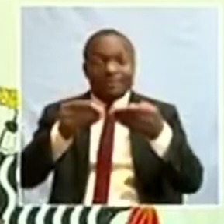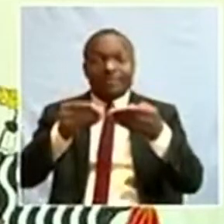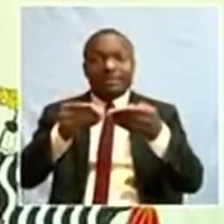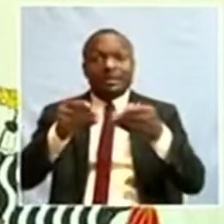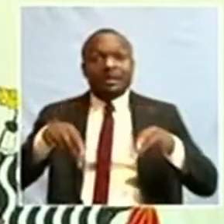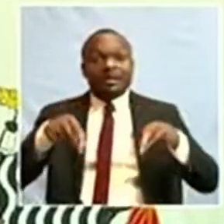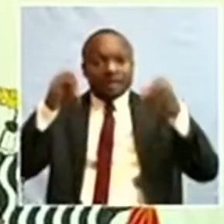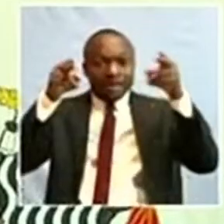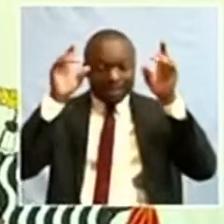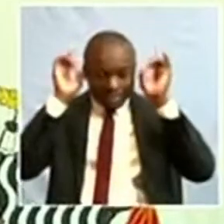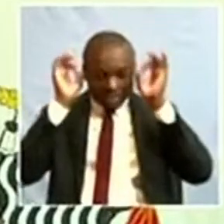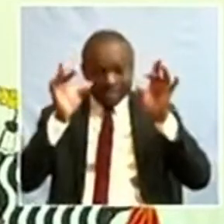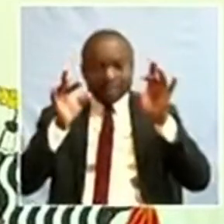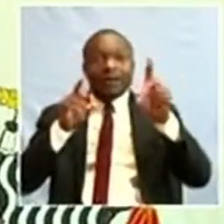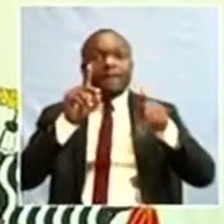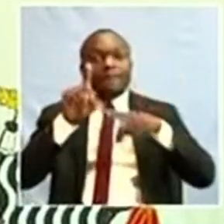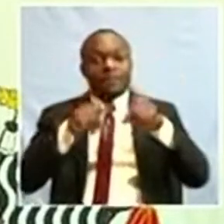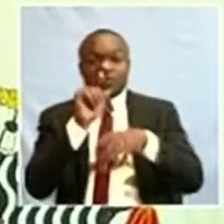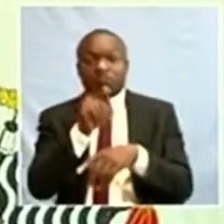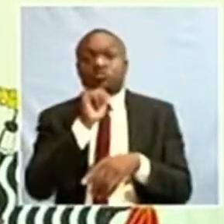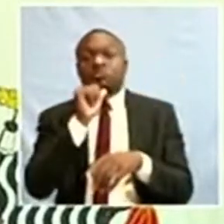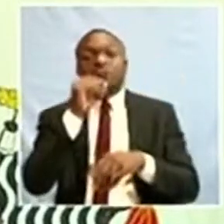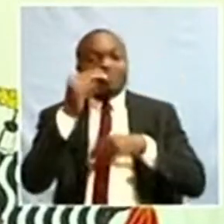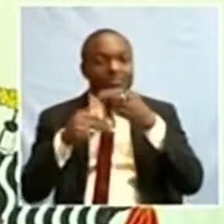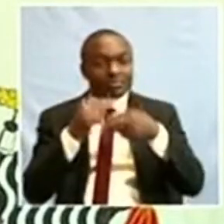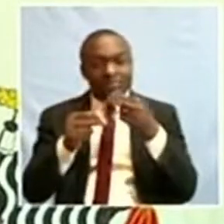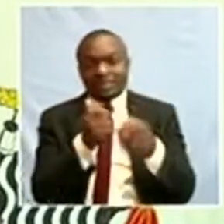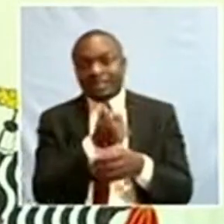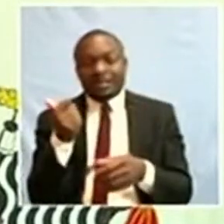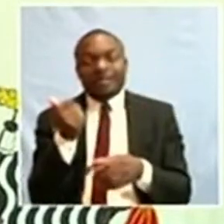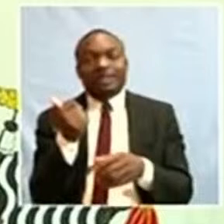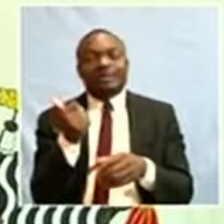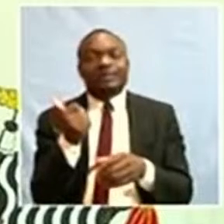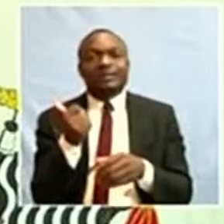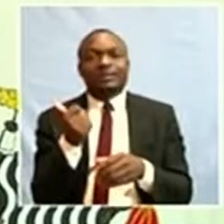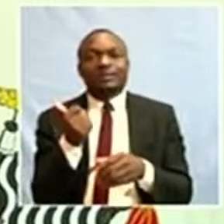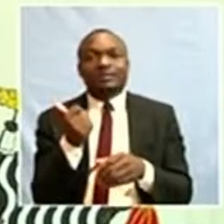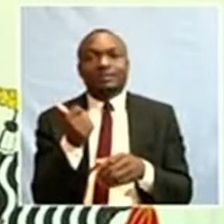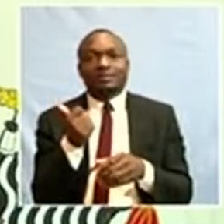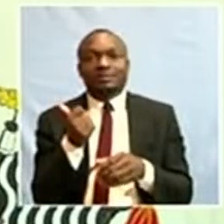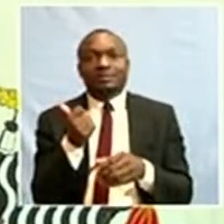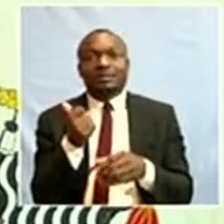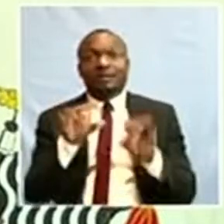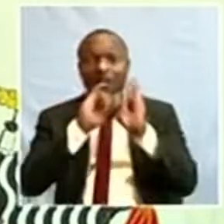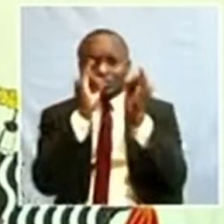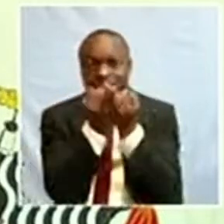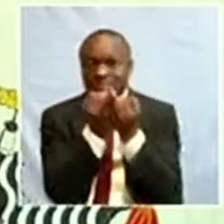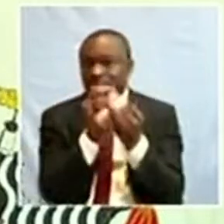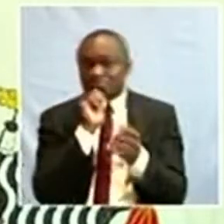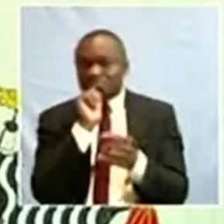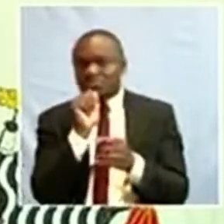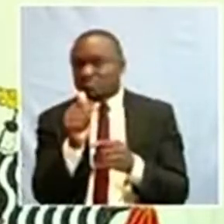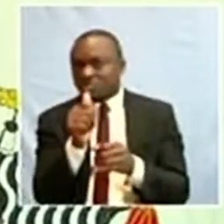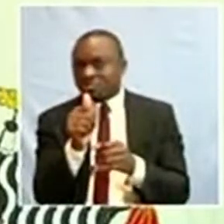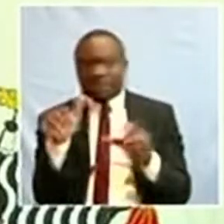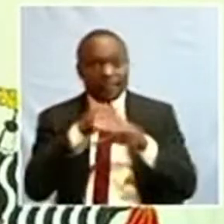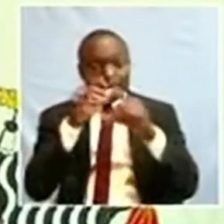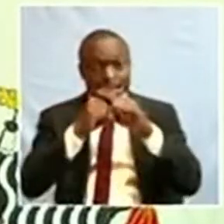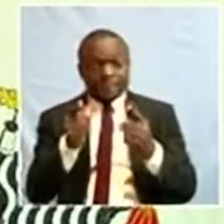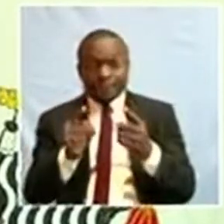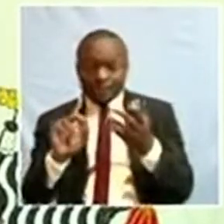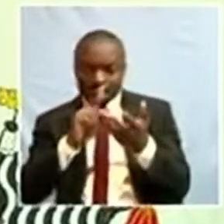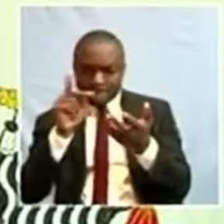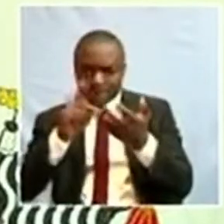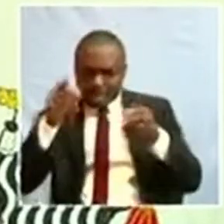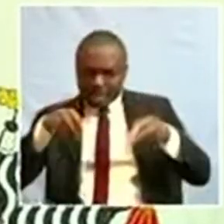high risk clients. That doesn't mean the other clients are not looked at, but we start prioritizing from the